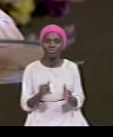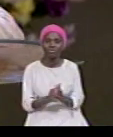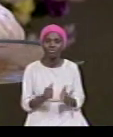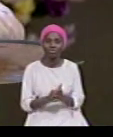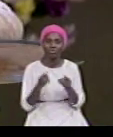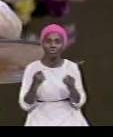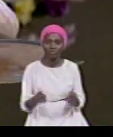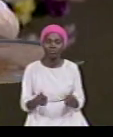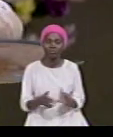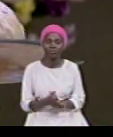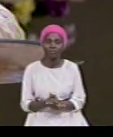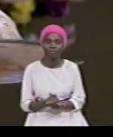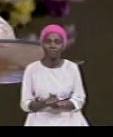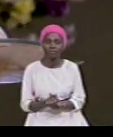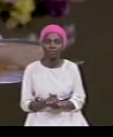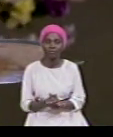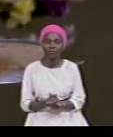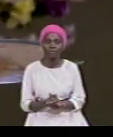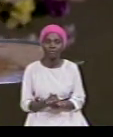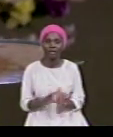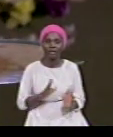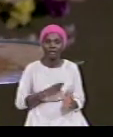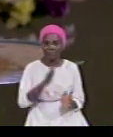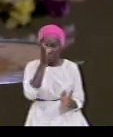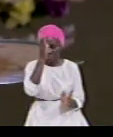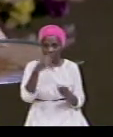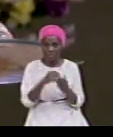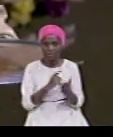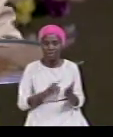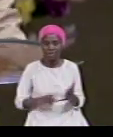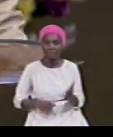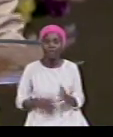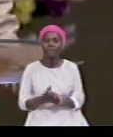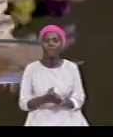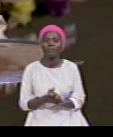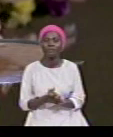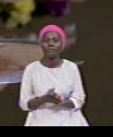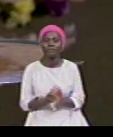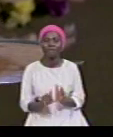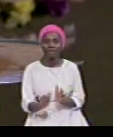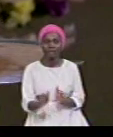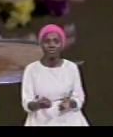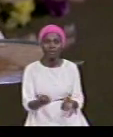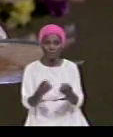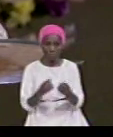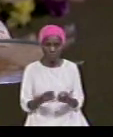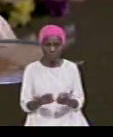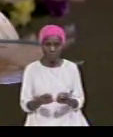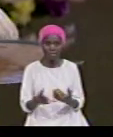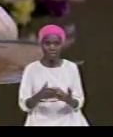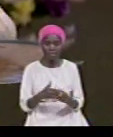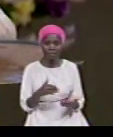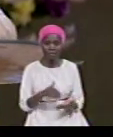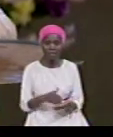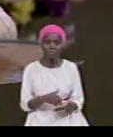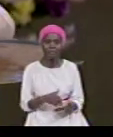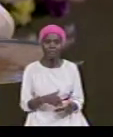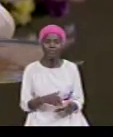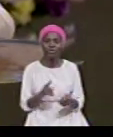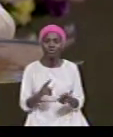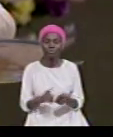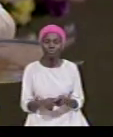through, our Father in the Lord, the convener of GCK, is still coming again to reach